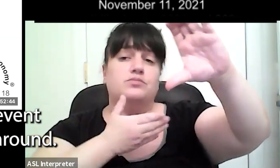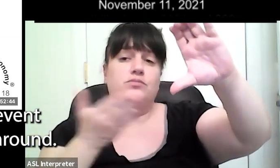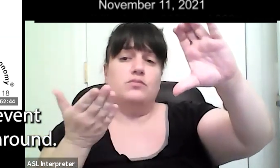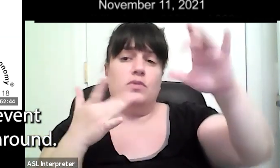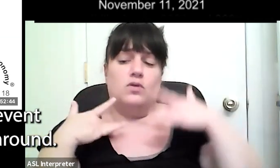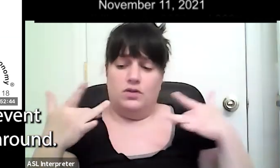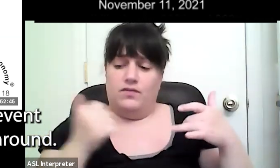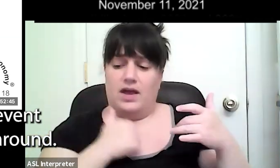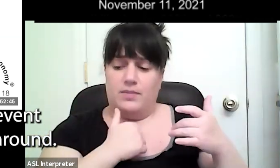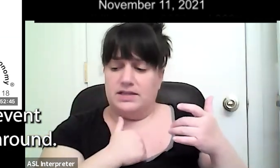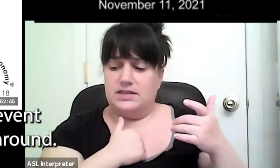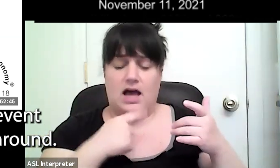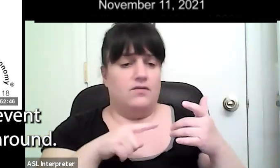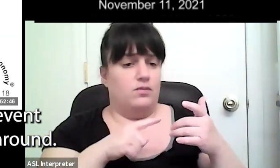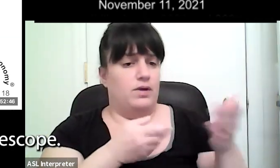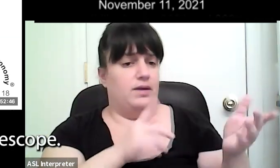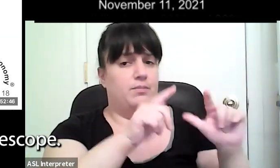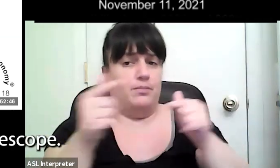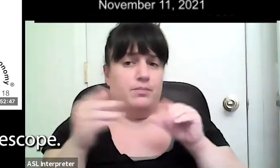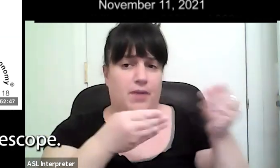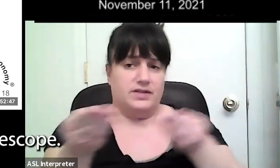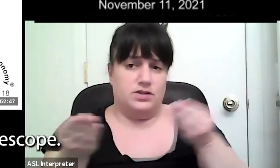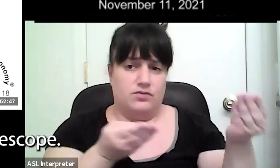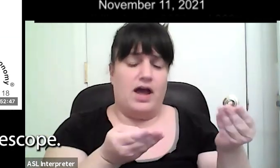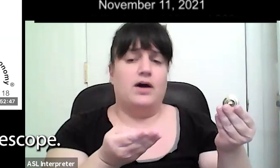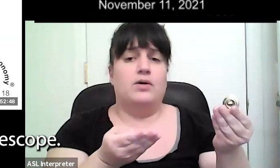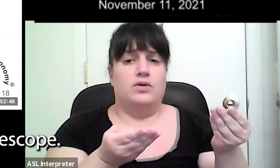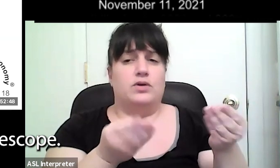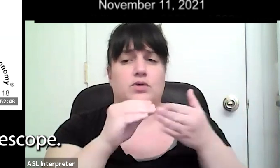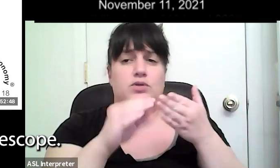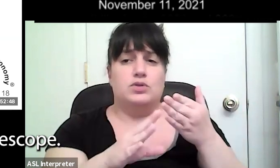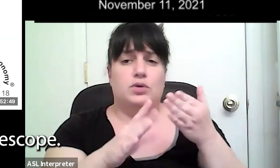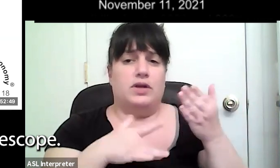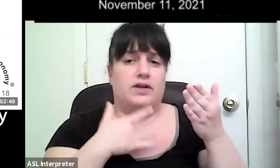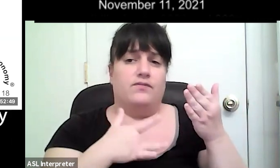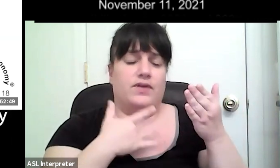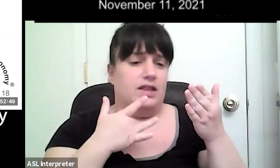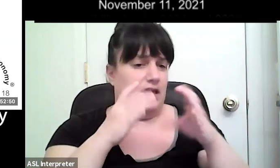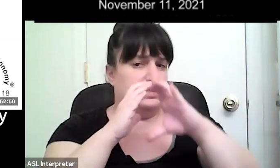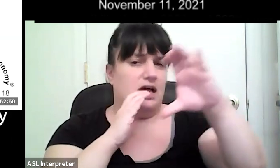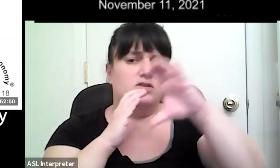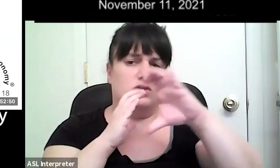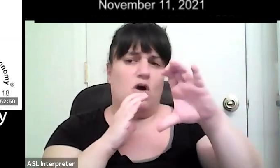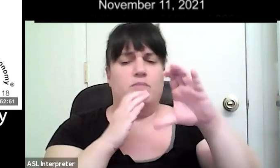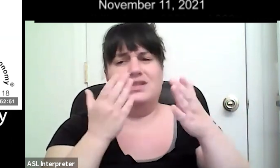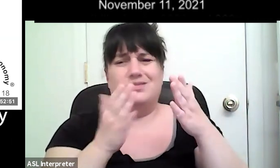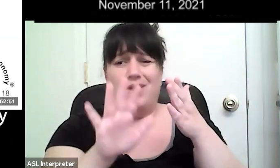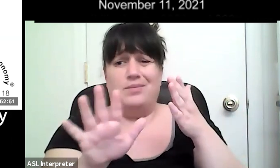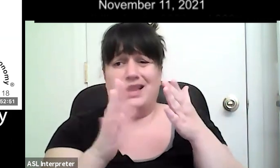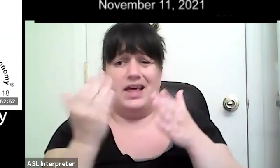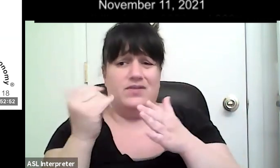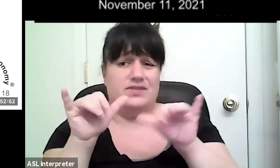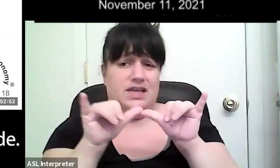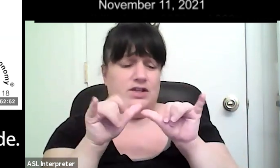event myself, and we sort of passed it around. And so there's a student feeling the telescope. The telescope is probably about 15